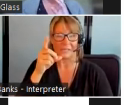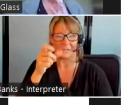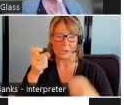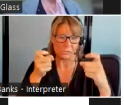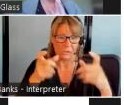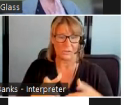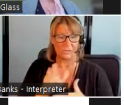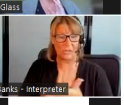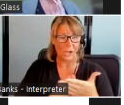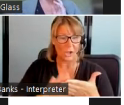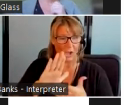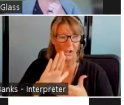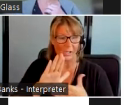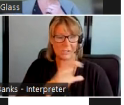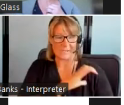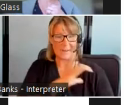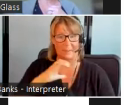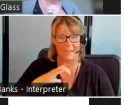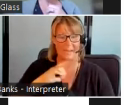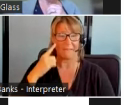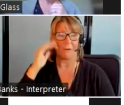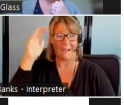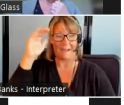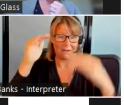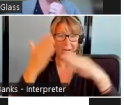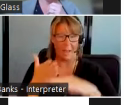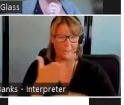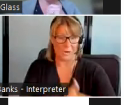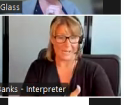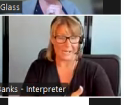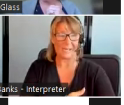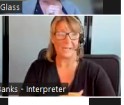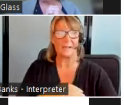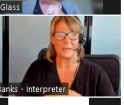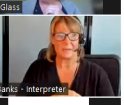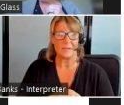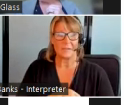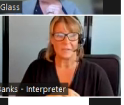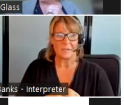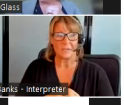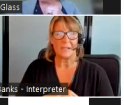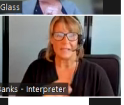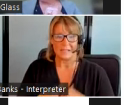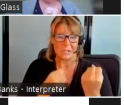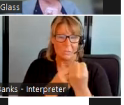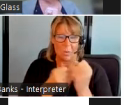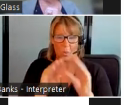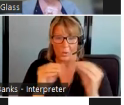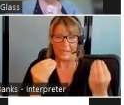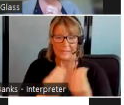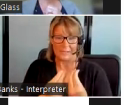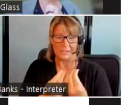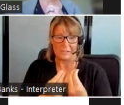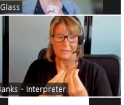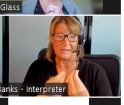College Sector Committee for Adult Upgrading. That's the College Sector LBS Support Organization.